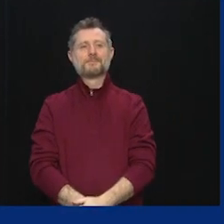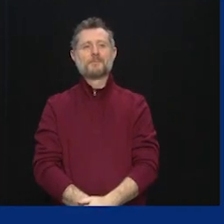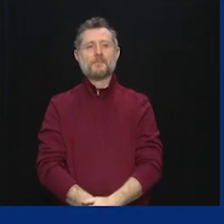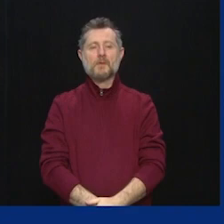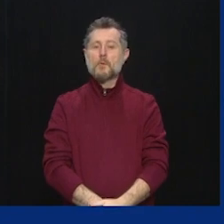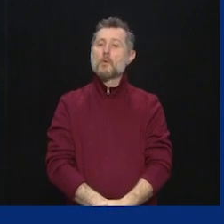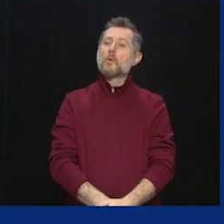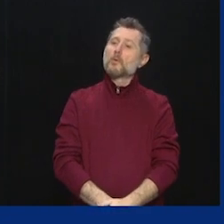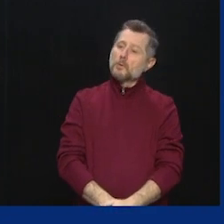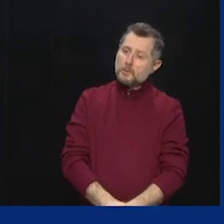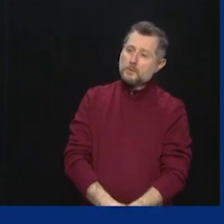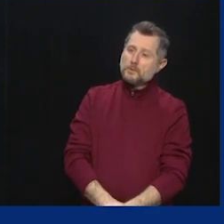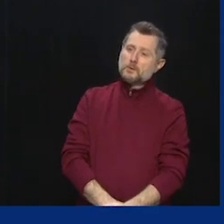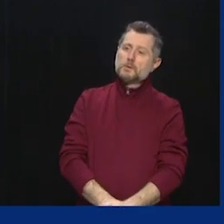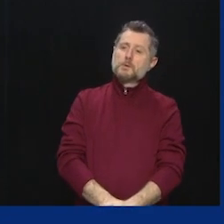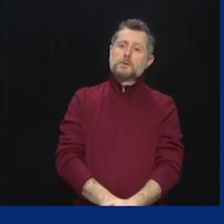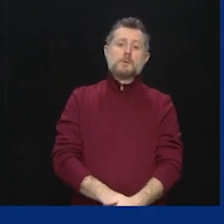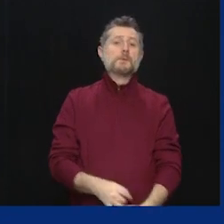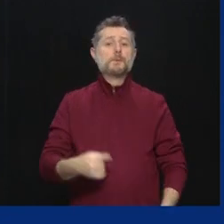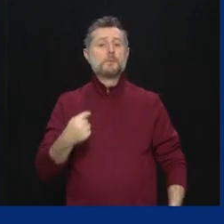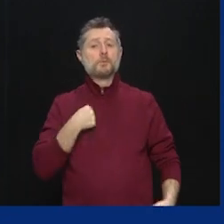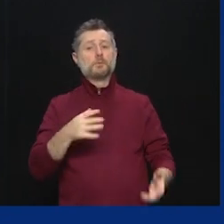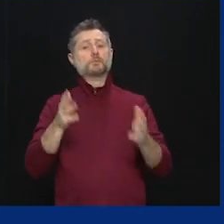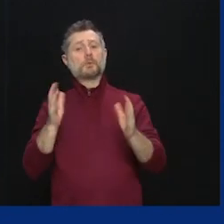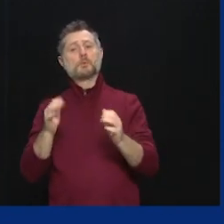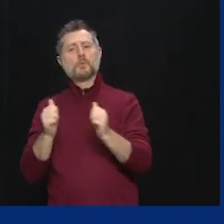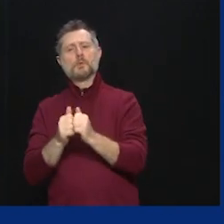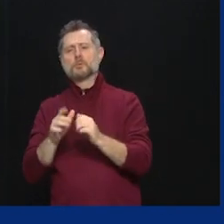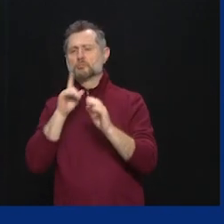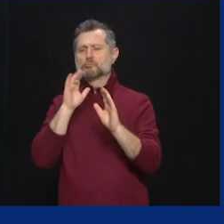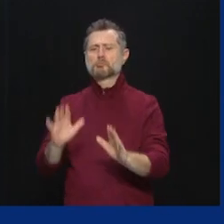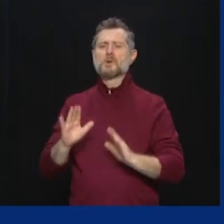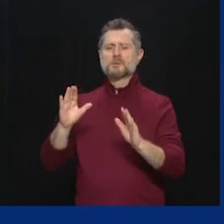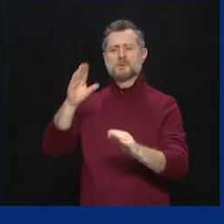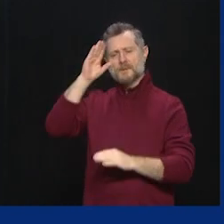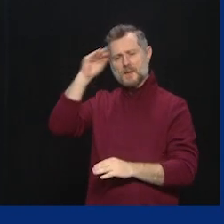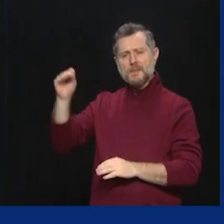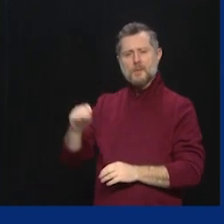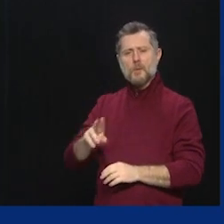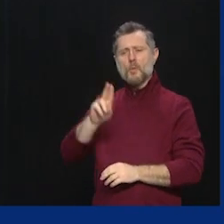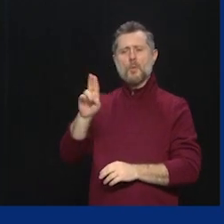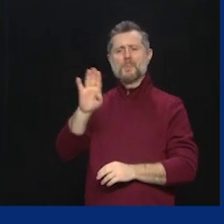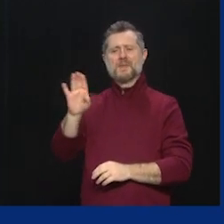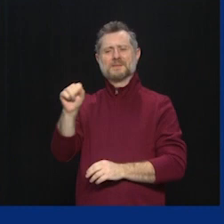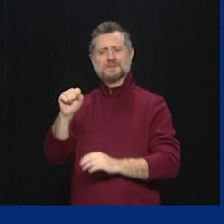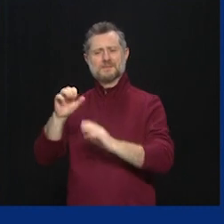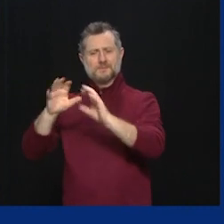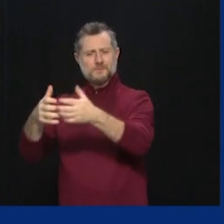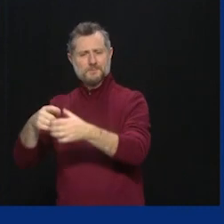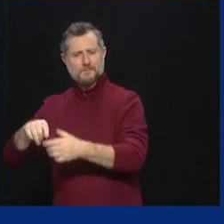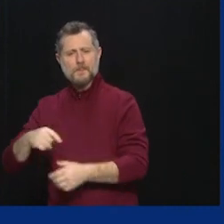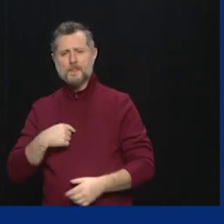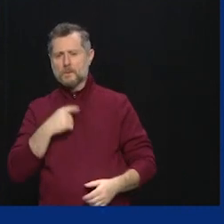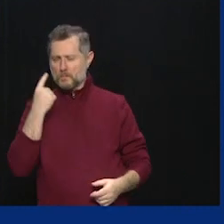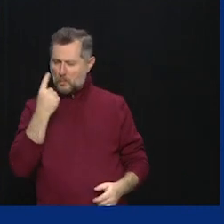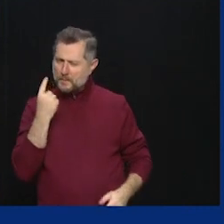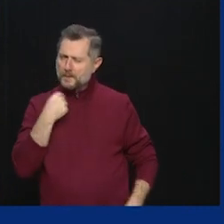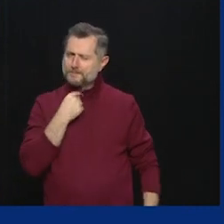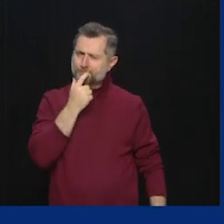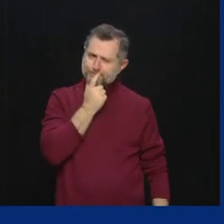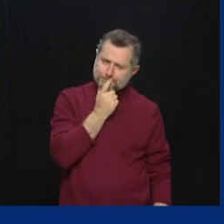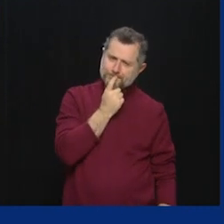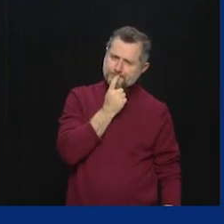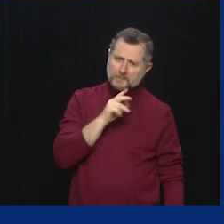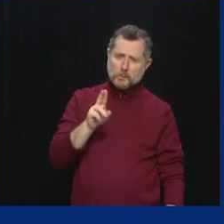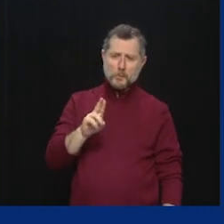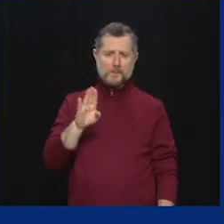When we talked to the great guys at UBS, Mr. Hull, Mr. Natterall, we talked about the fact that UBS Arena could stand as a